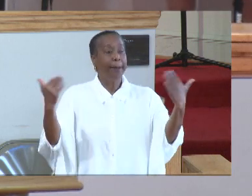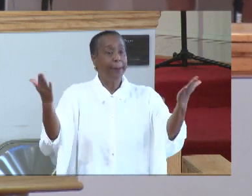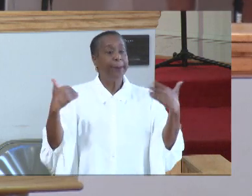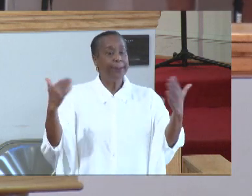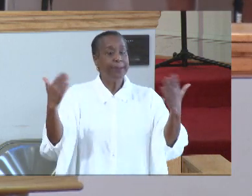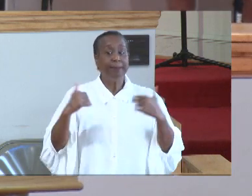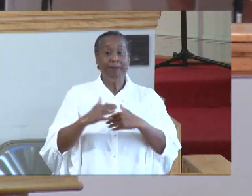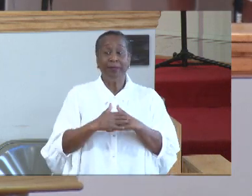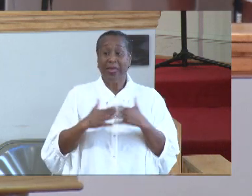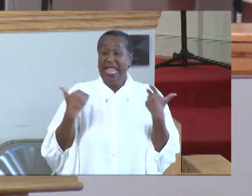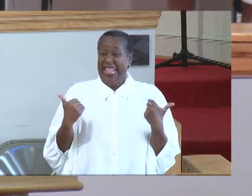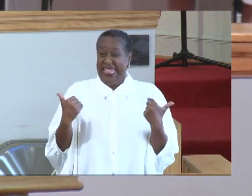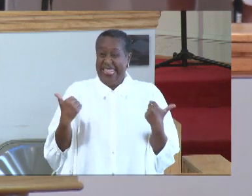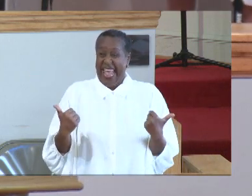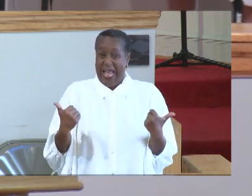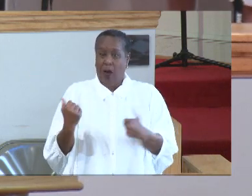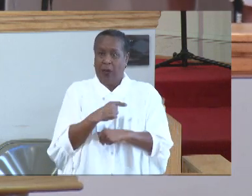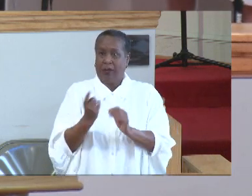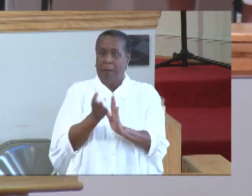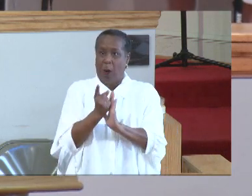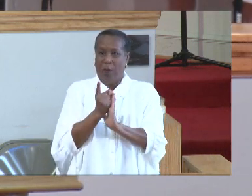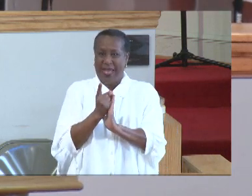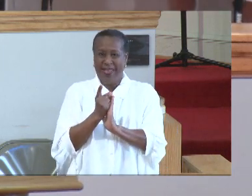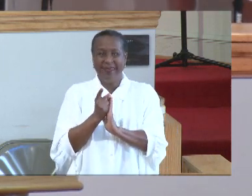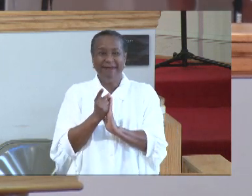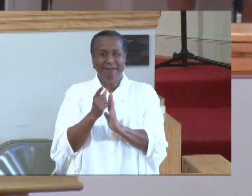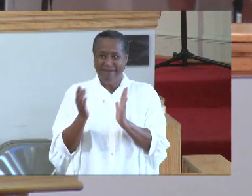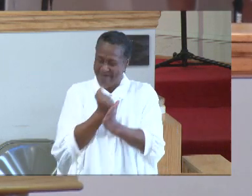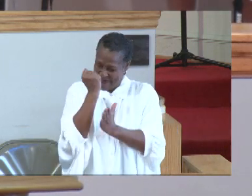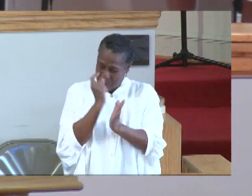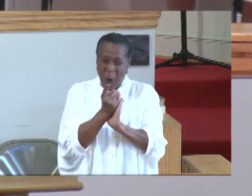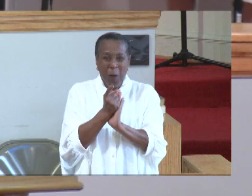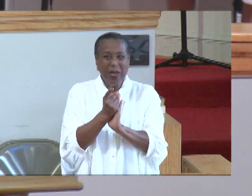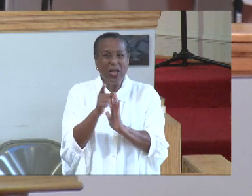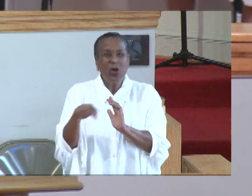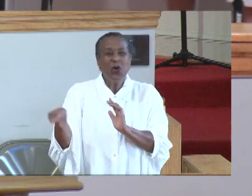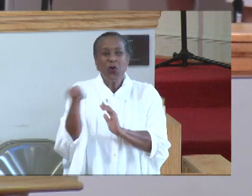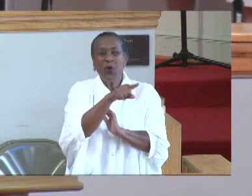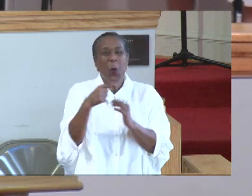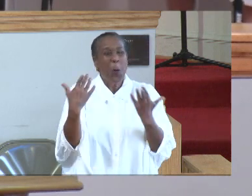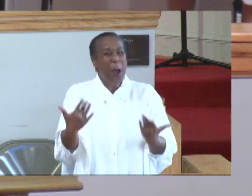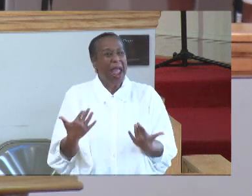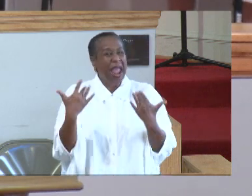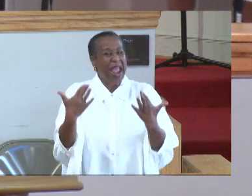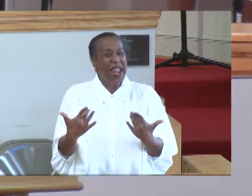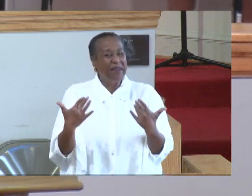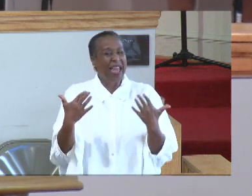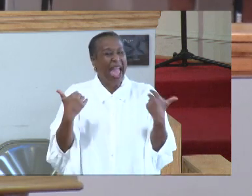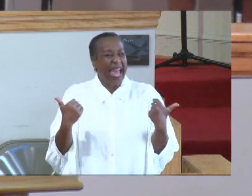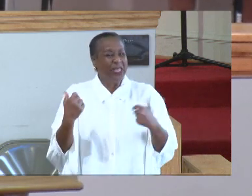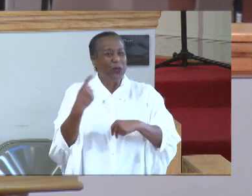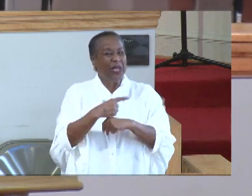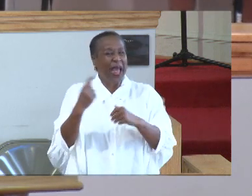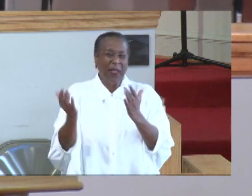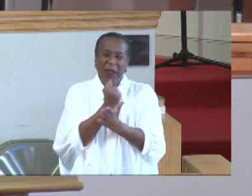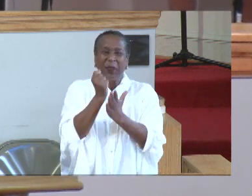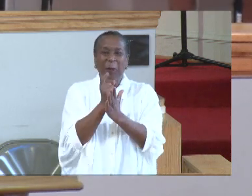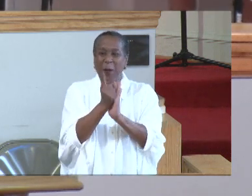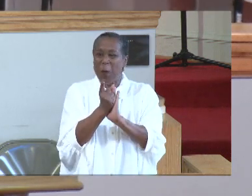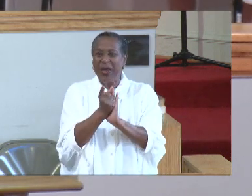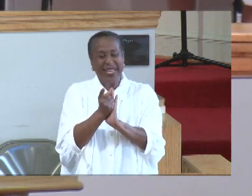For this is the moment that you've been waiting for. And this is the